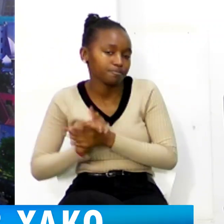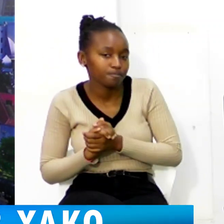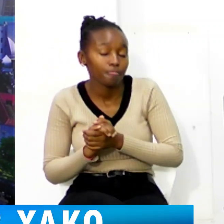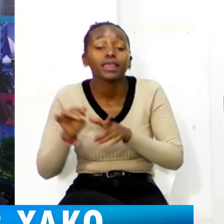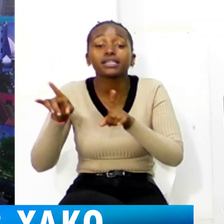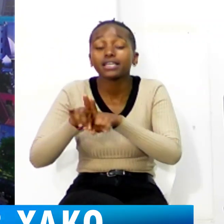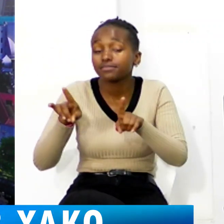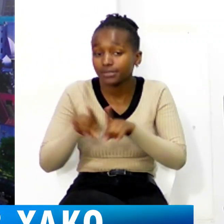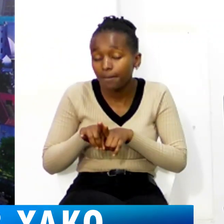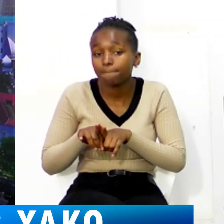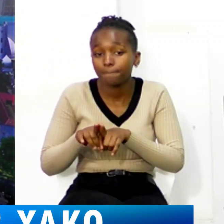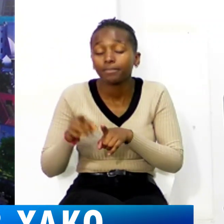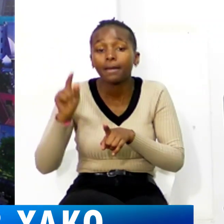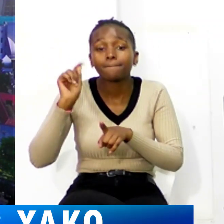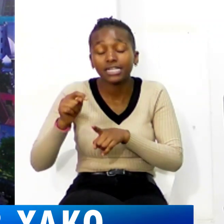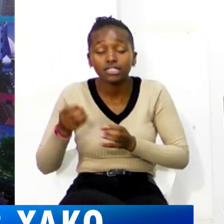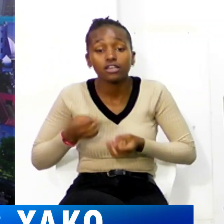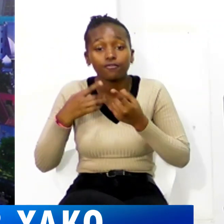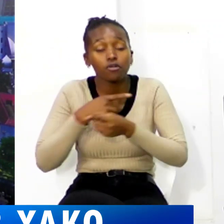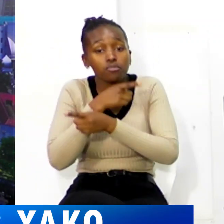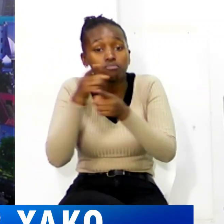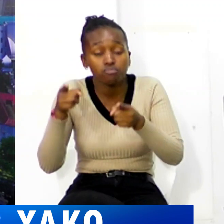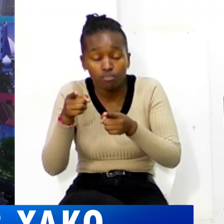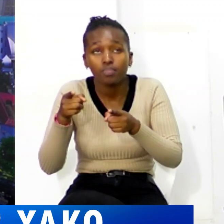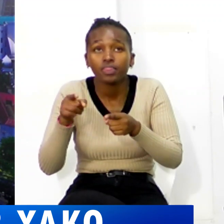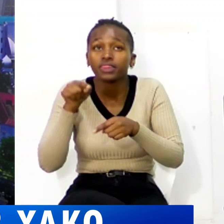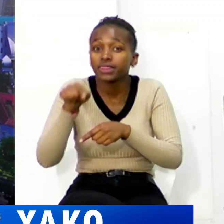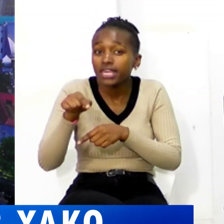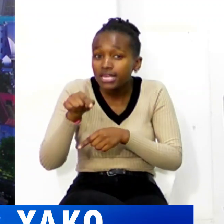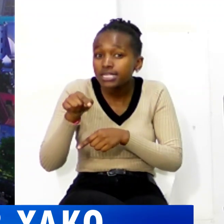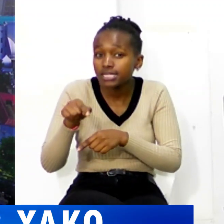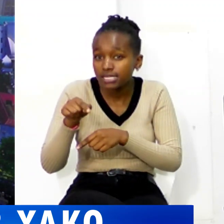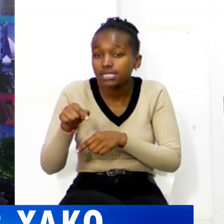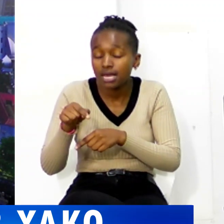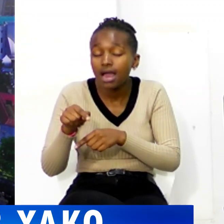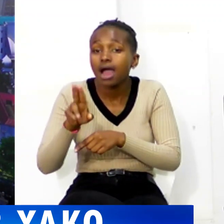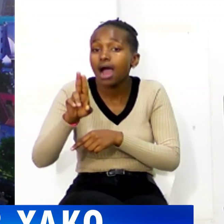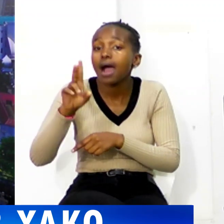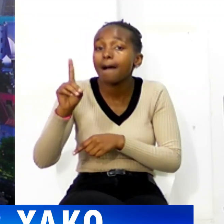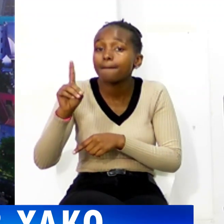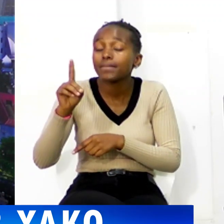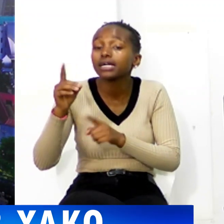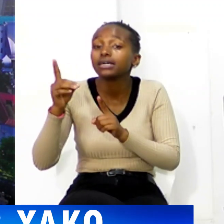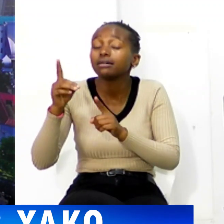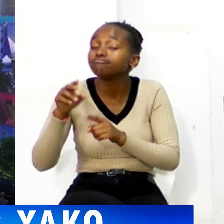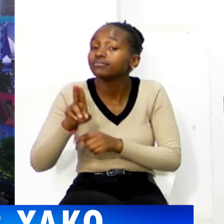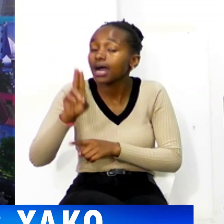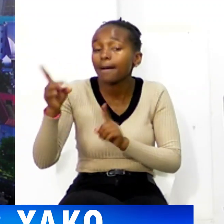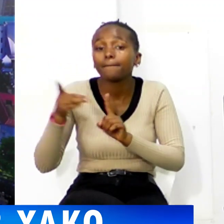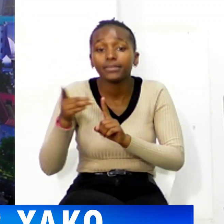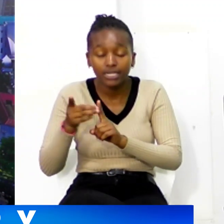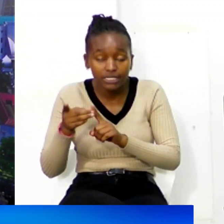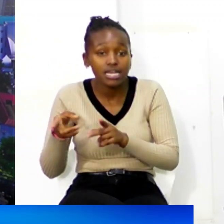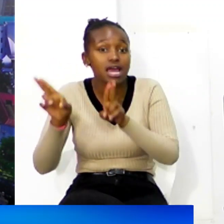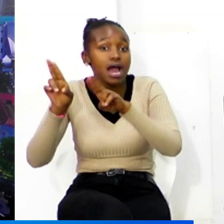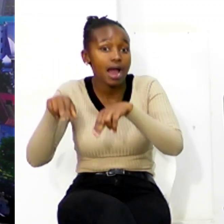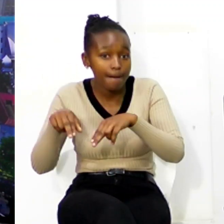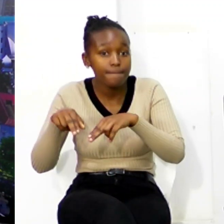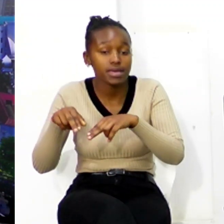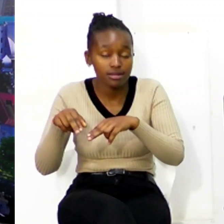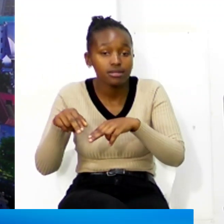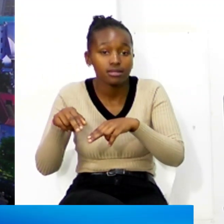that the period for updating this token meter for us here at in Kenya, we've taken it